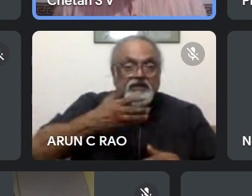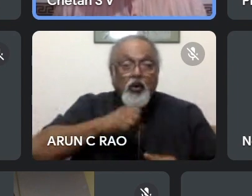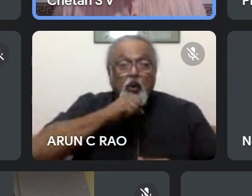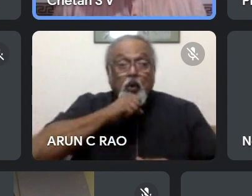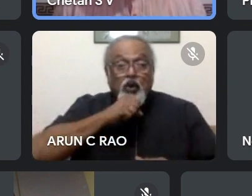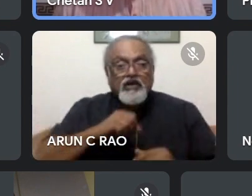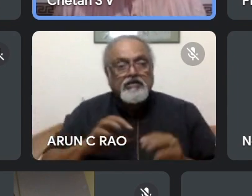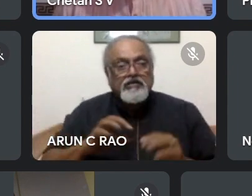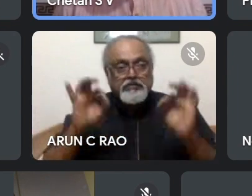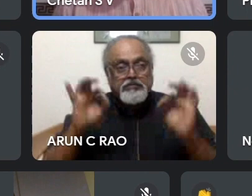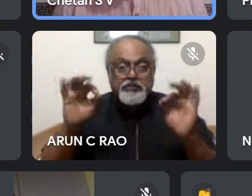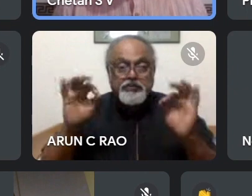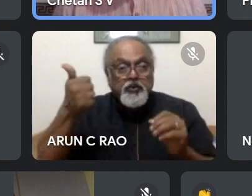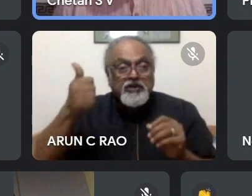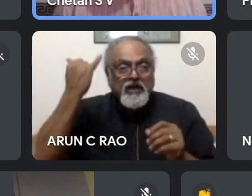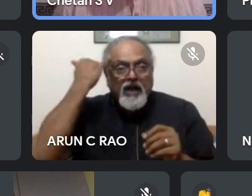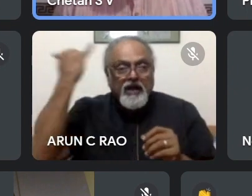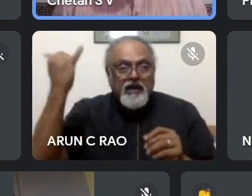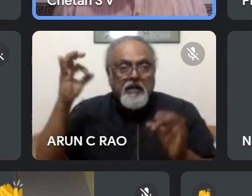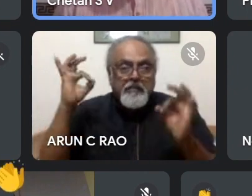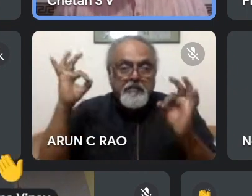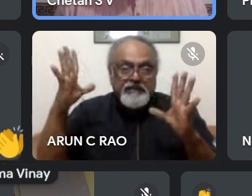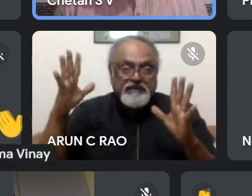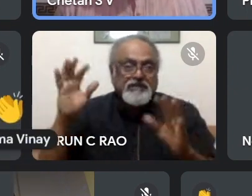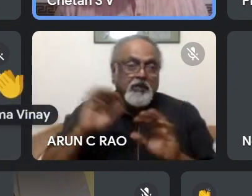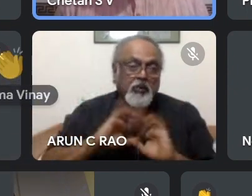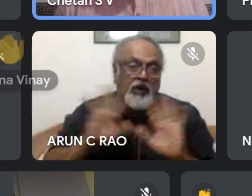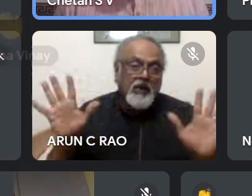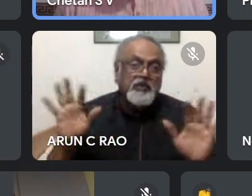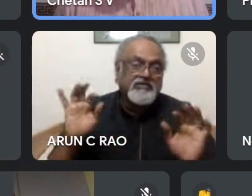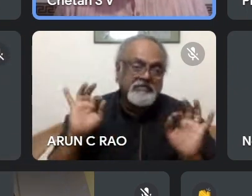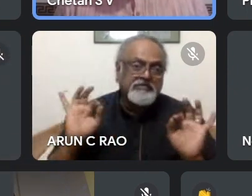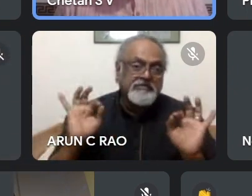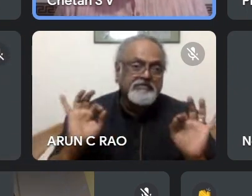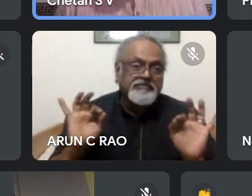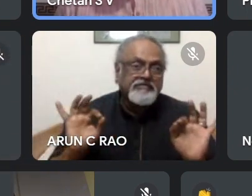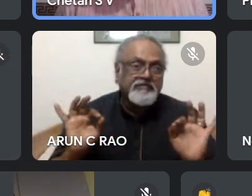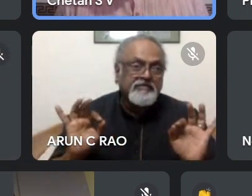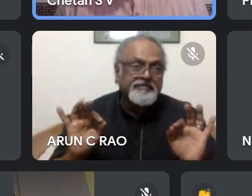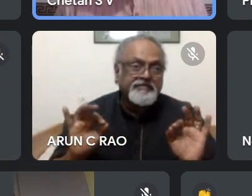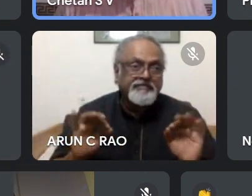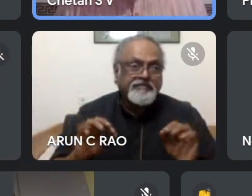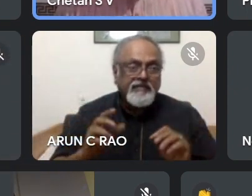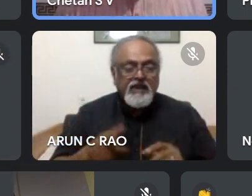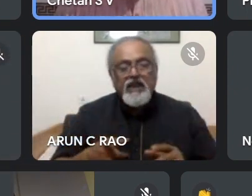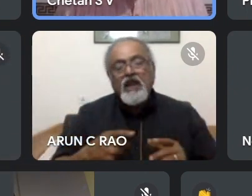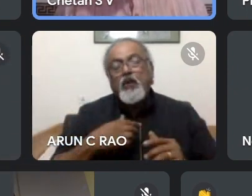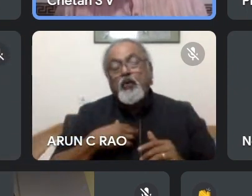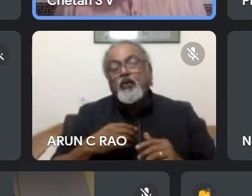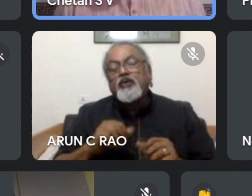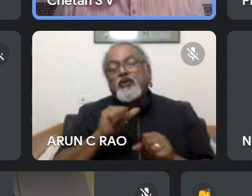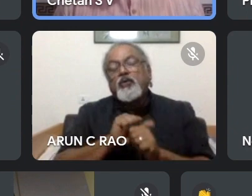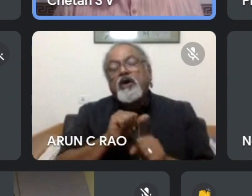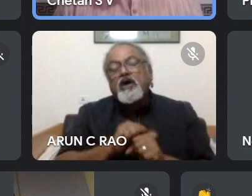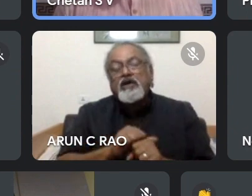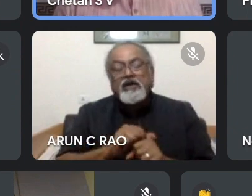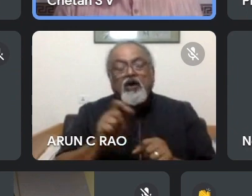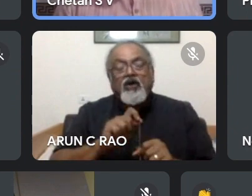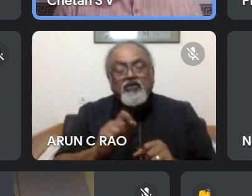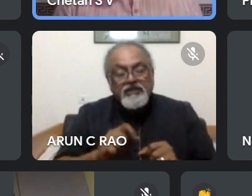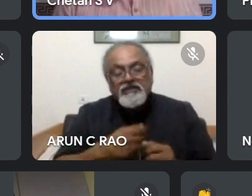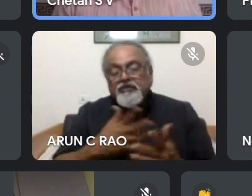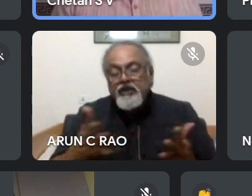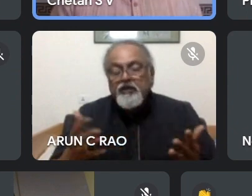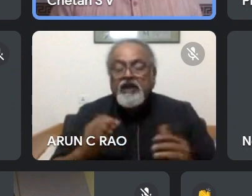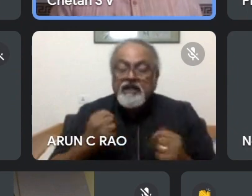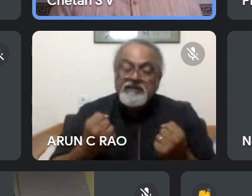I think these are some of the things that we can think of and really use that in our occupational and workspaces as well. So thanks so much for taking your time